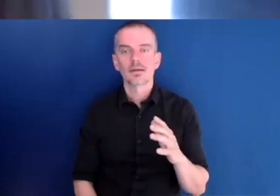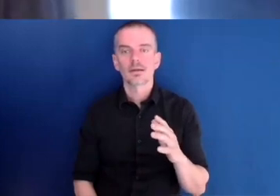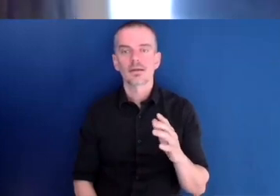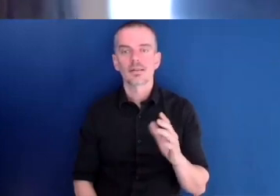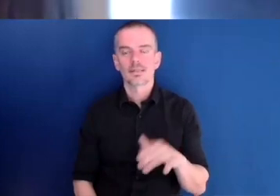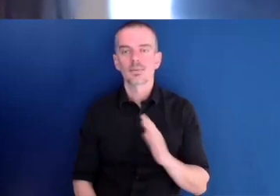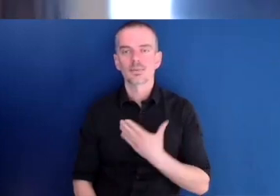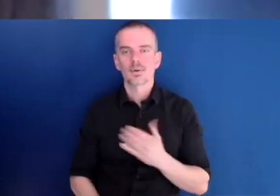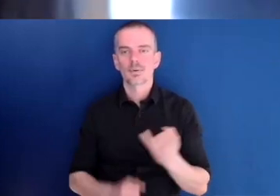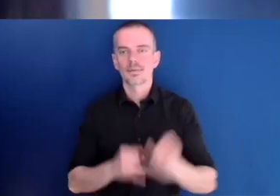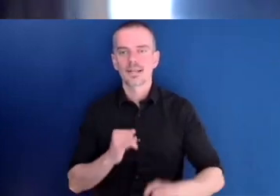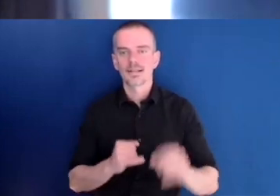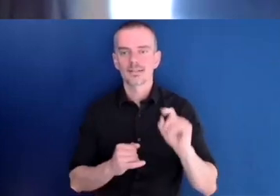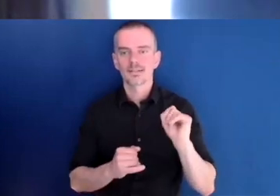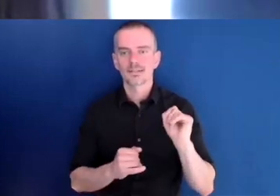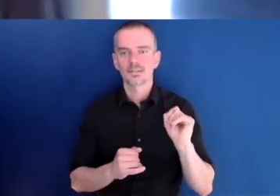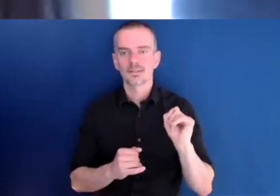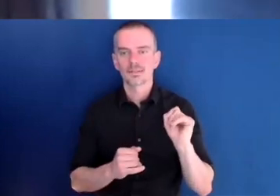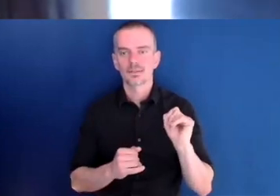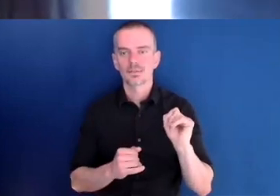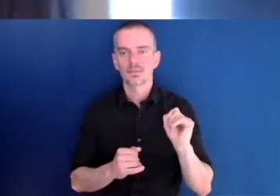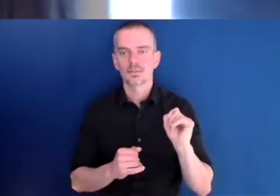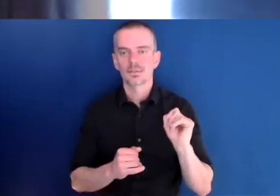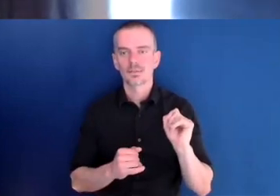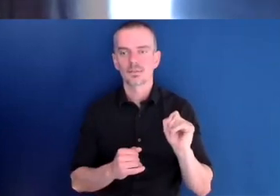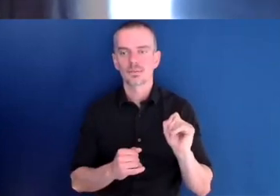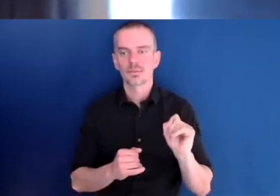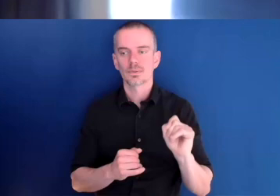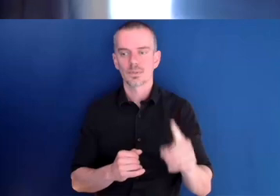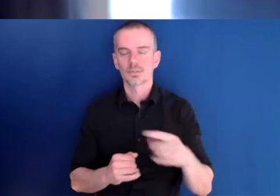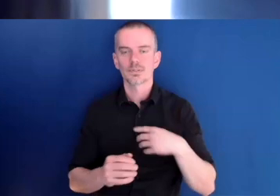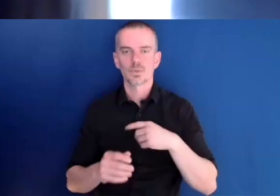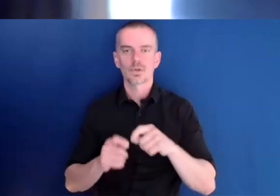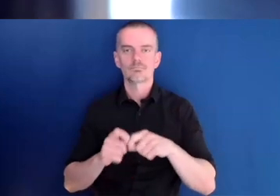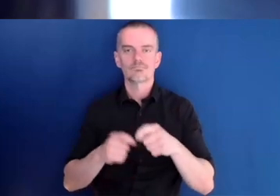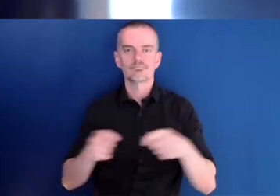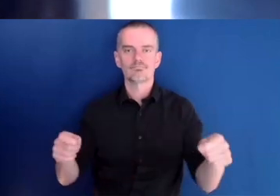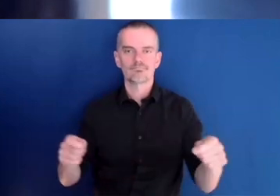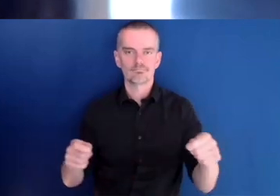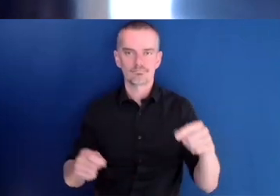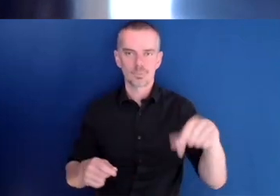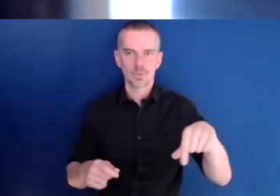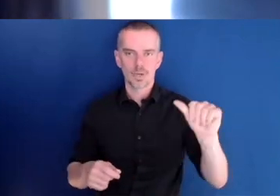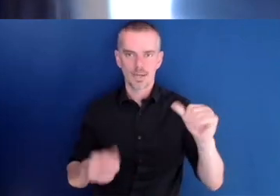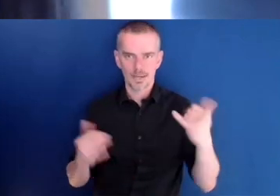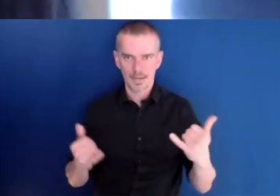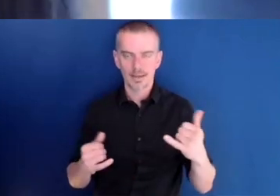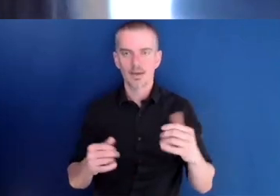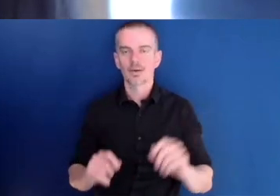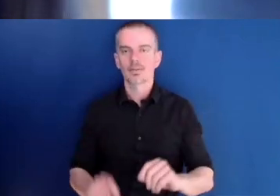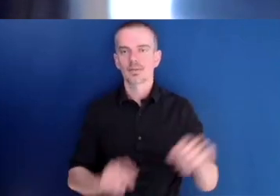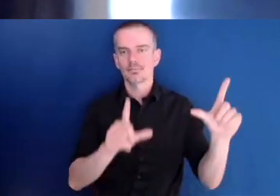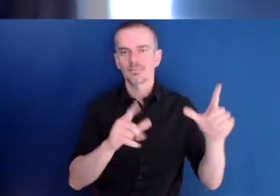question. Okay, perfect. And so I'm gonna wrap up the Q&A now and pull the slides back up